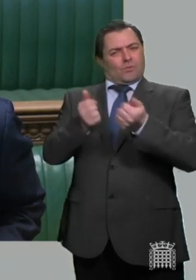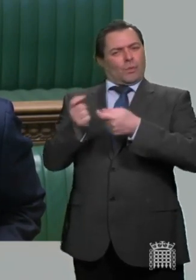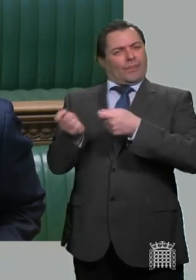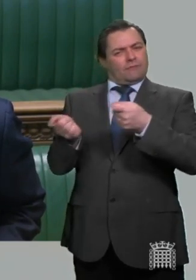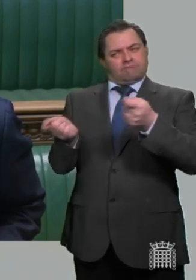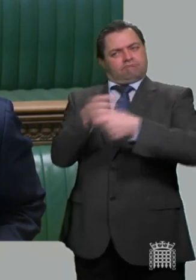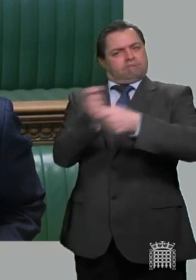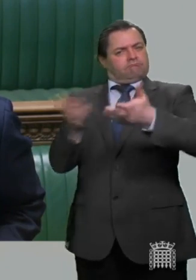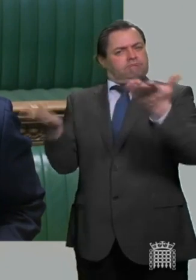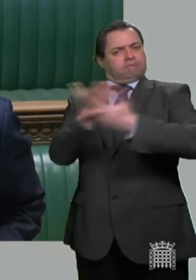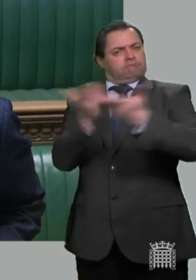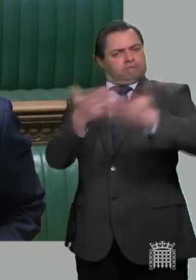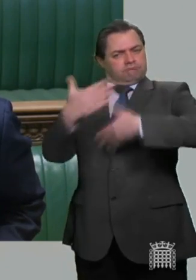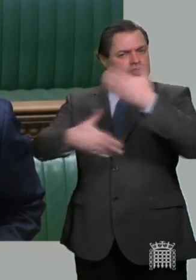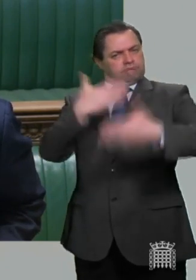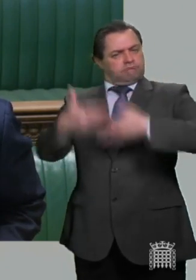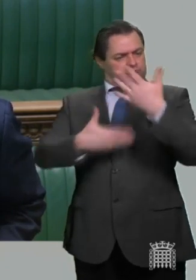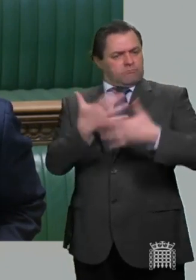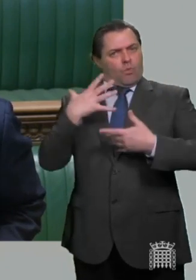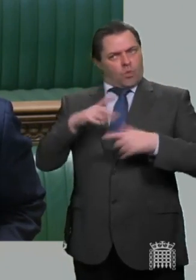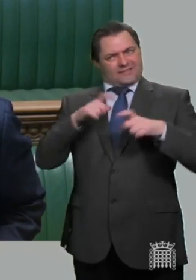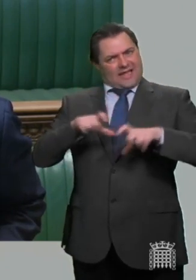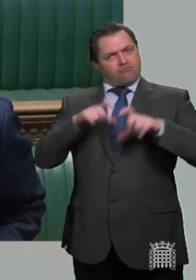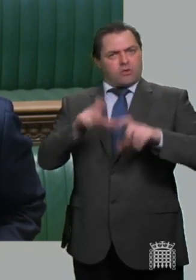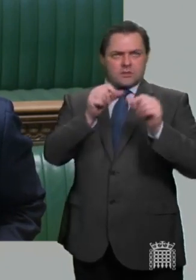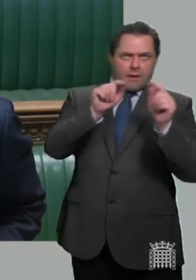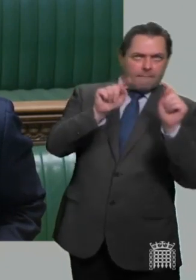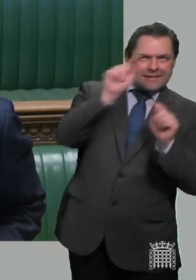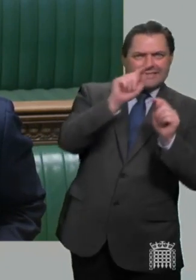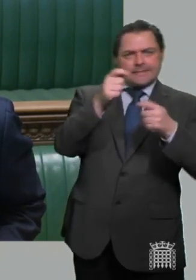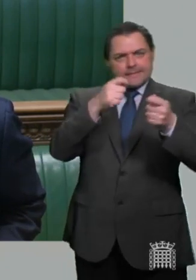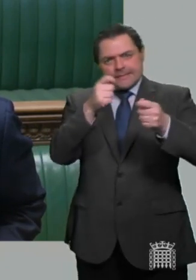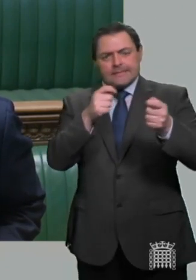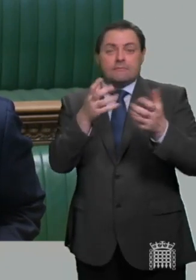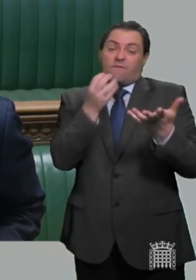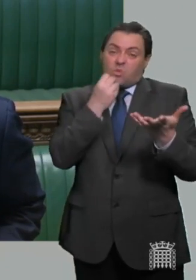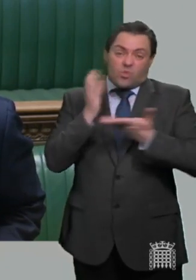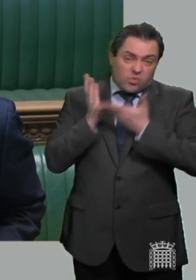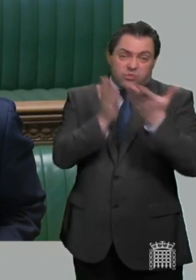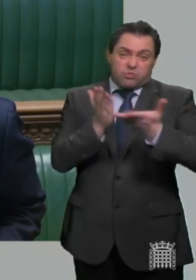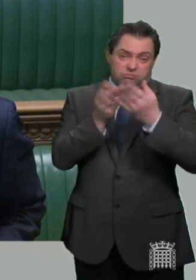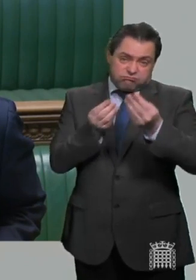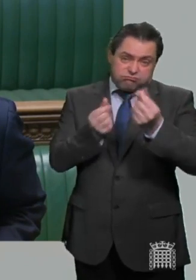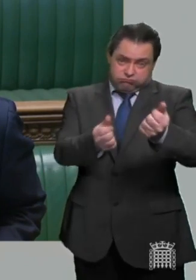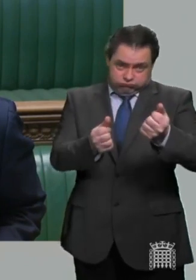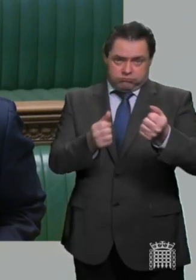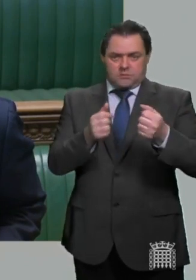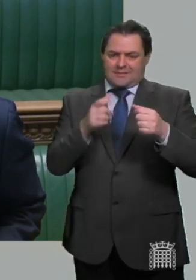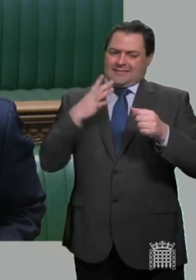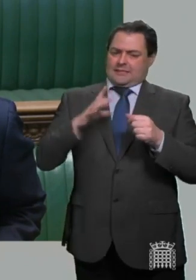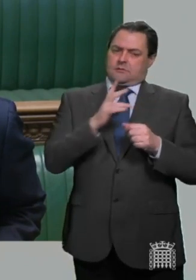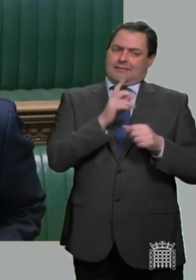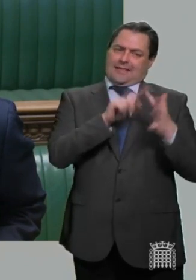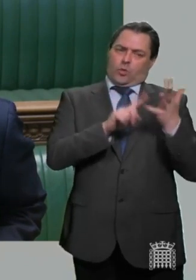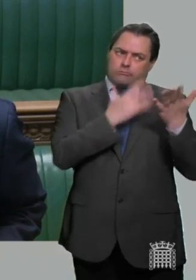the market in some areas, such as food supplies, pending further discussions with